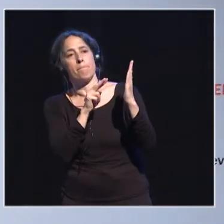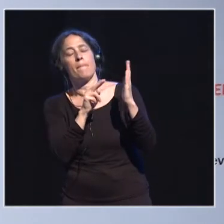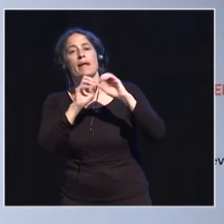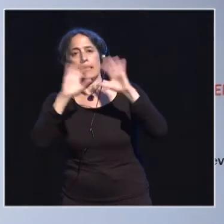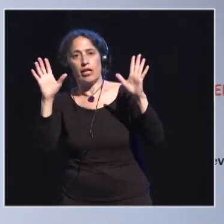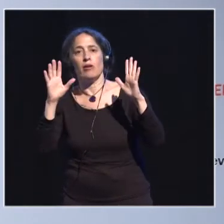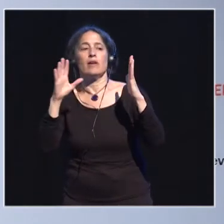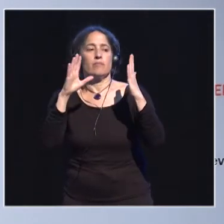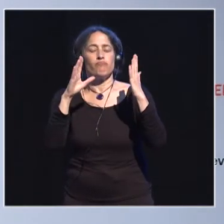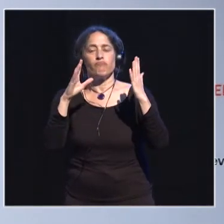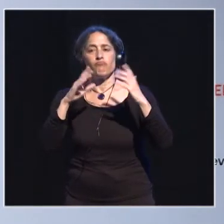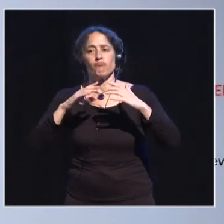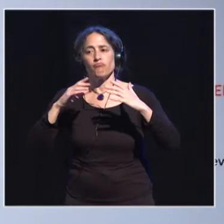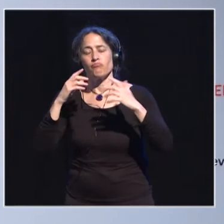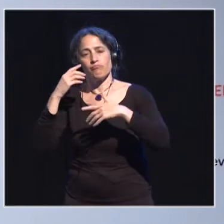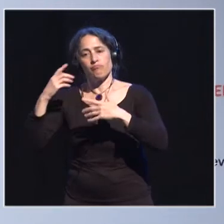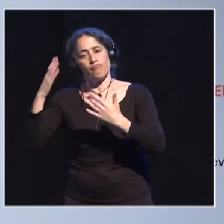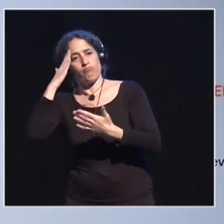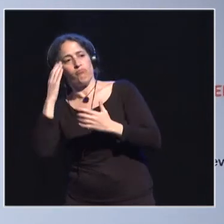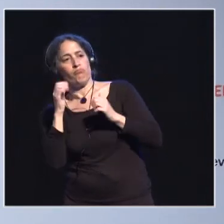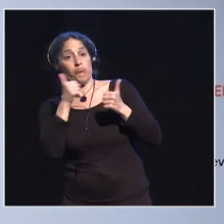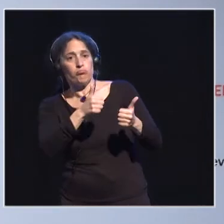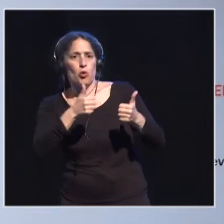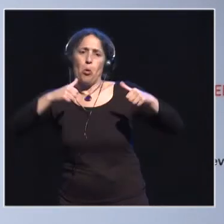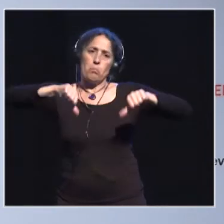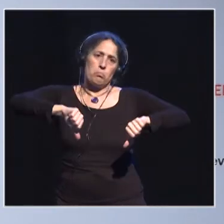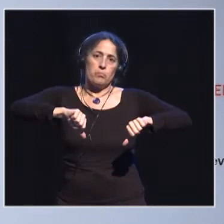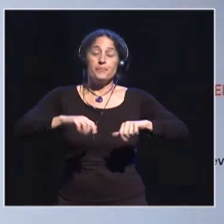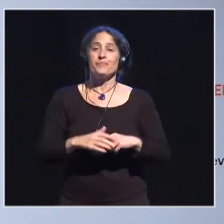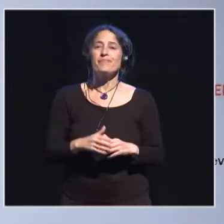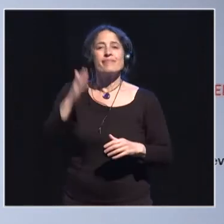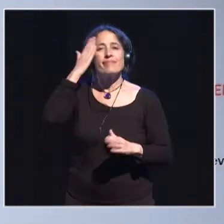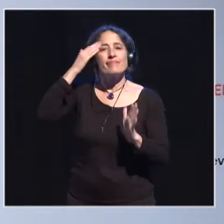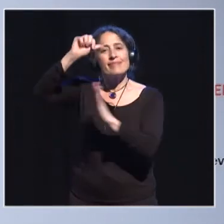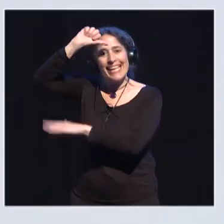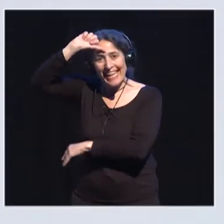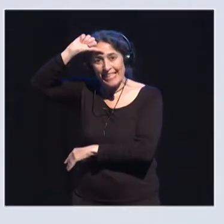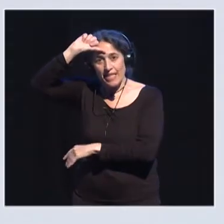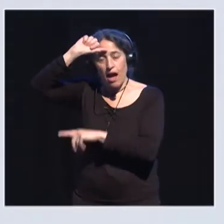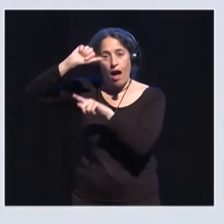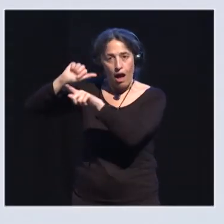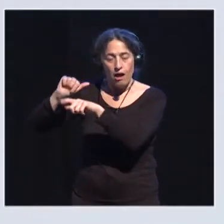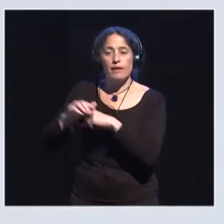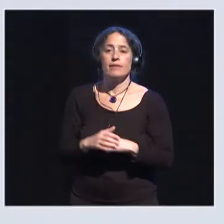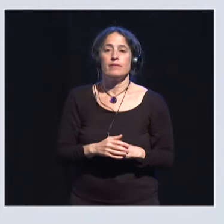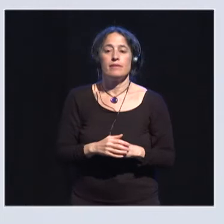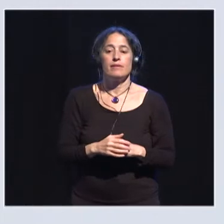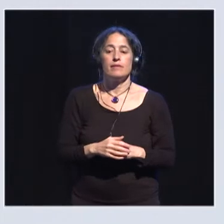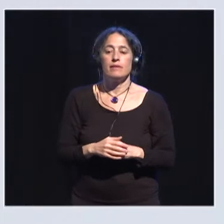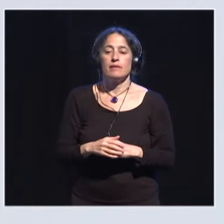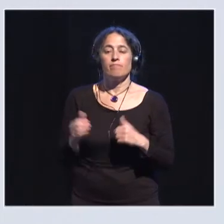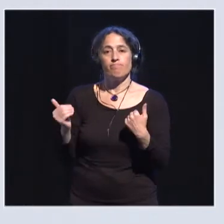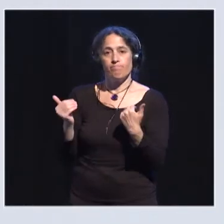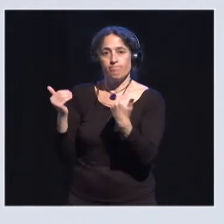efficient solutions. So in India, for example, they gave single digital identity to their